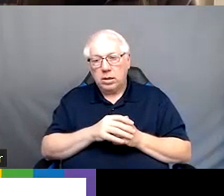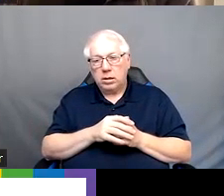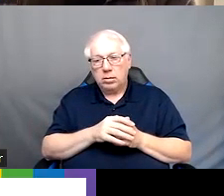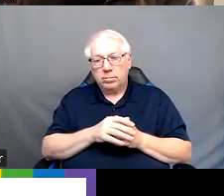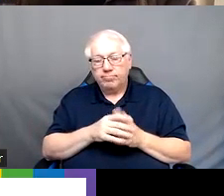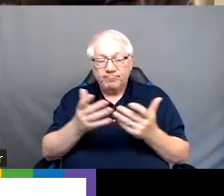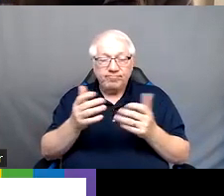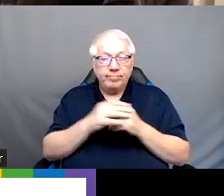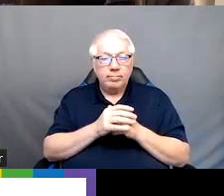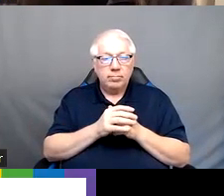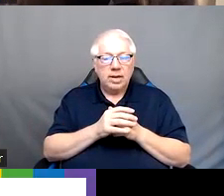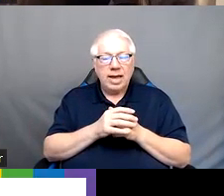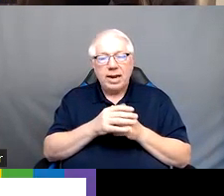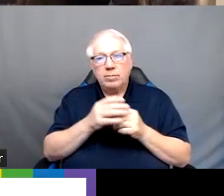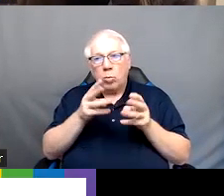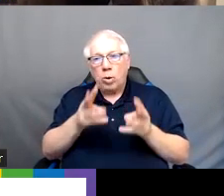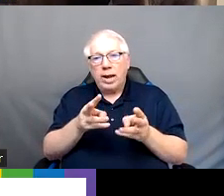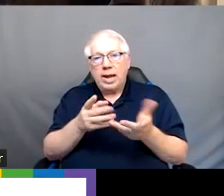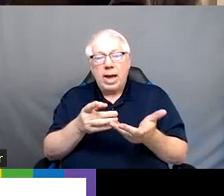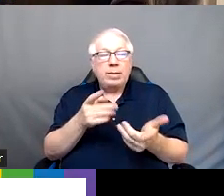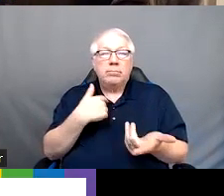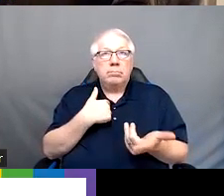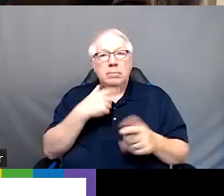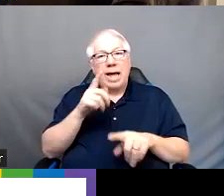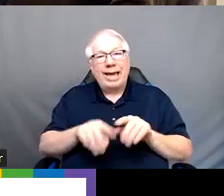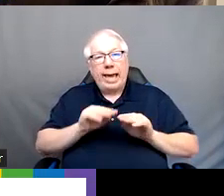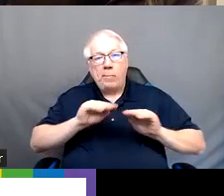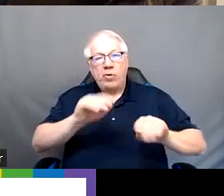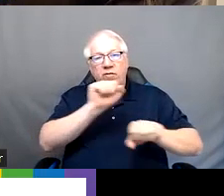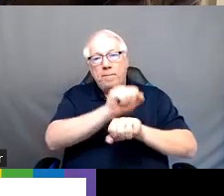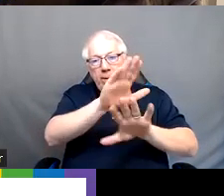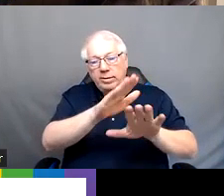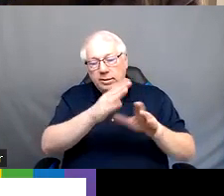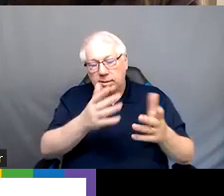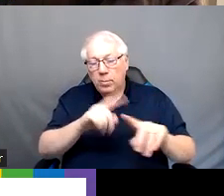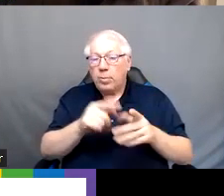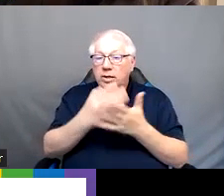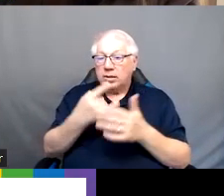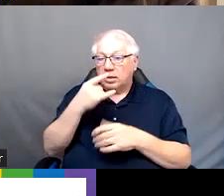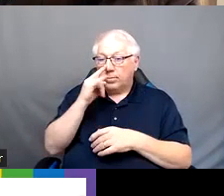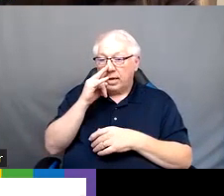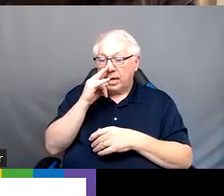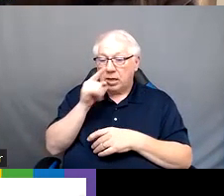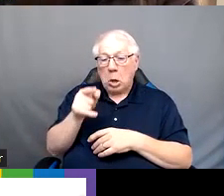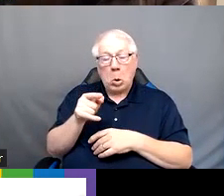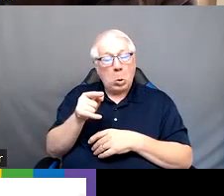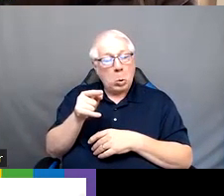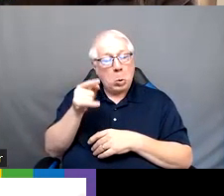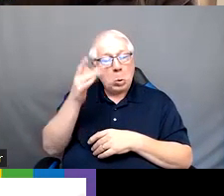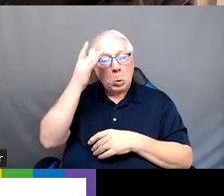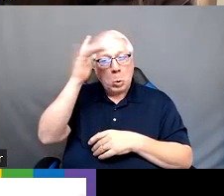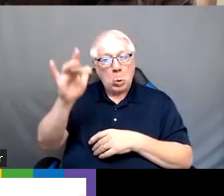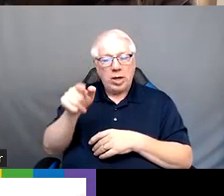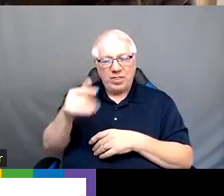that's, feasible, right? I can't move mountains sometimes. But for some kids, like, who are pretty savvy, who know a lot